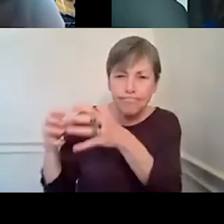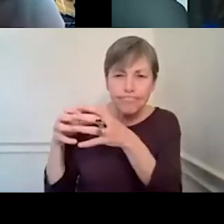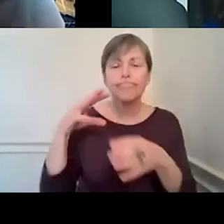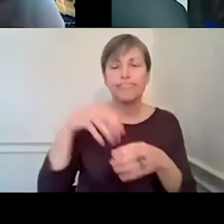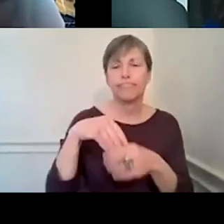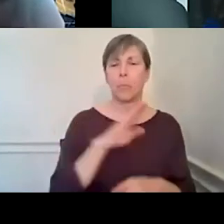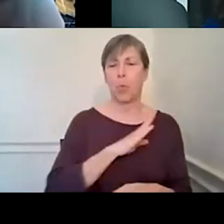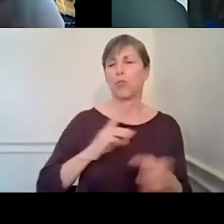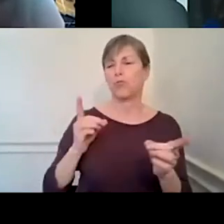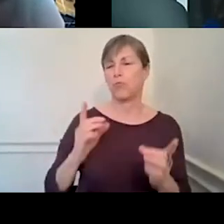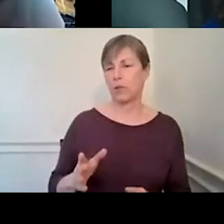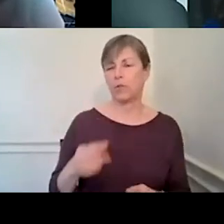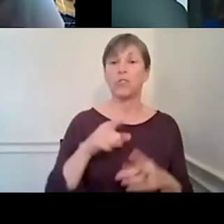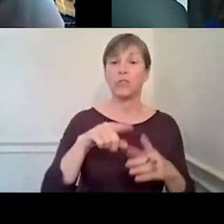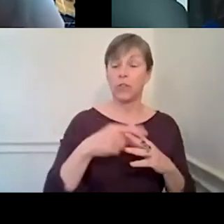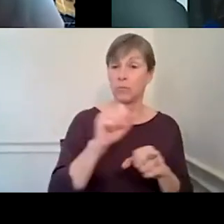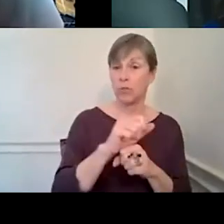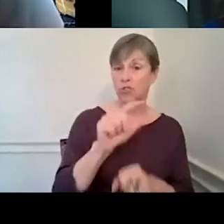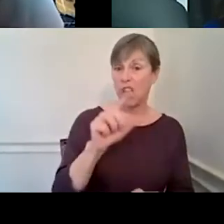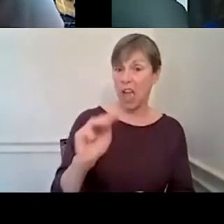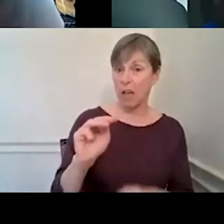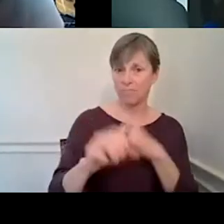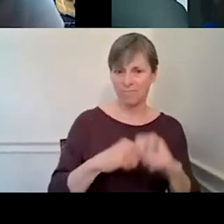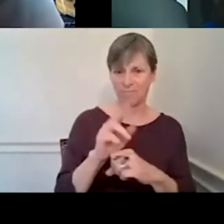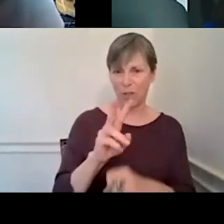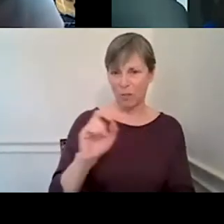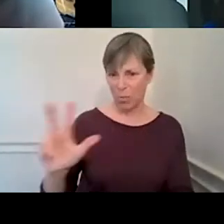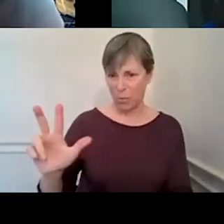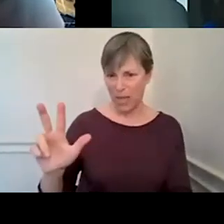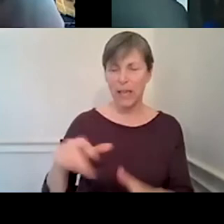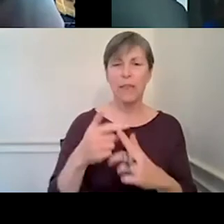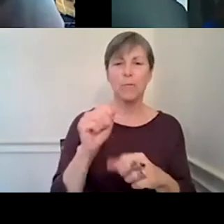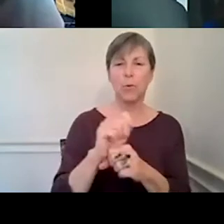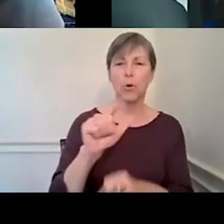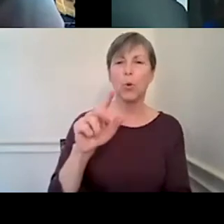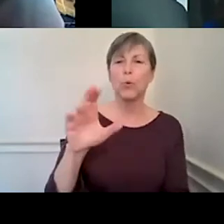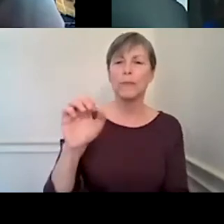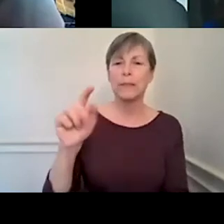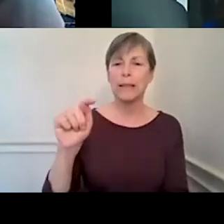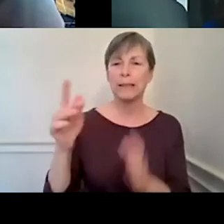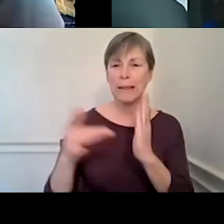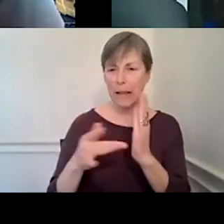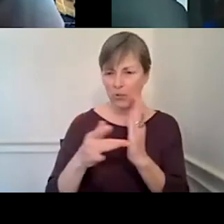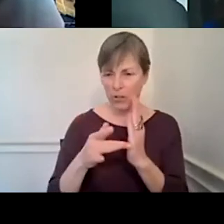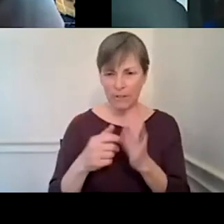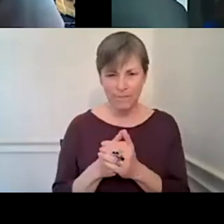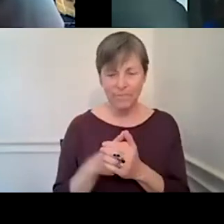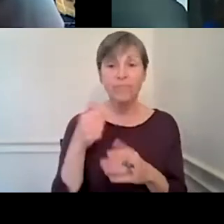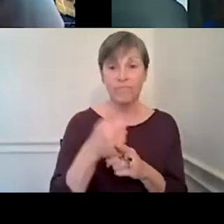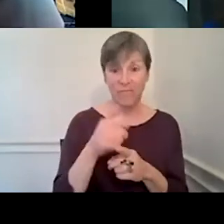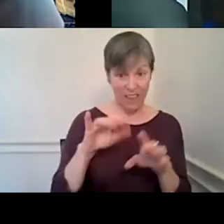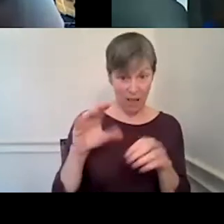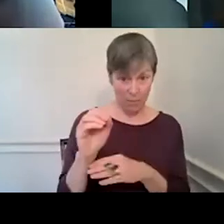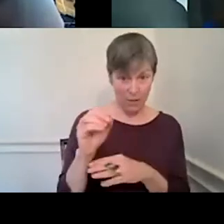to GM in 2003 from telecommunications company Lucent Technologies, now Alcatel-Lucent, where he served as VP of